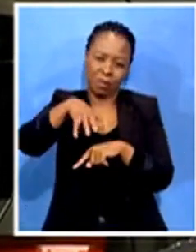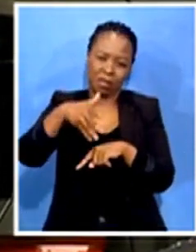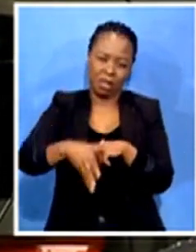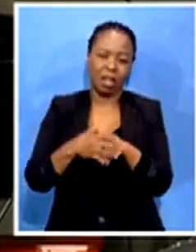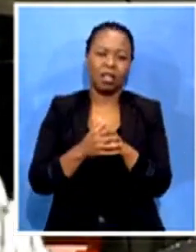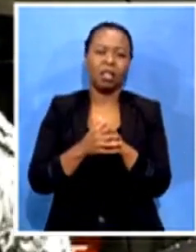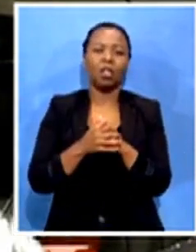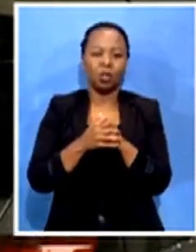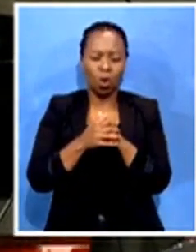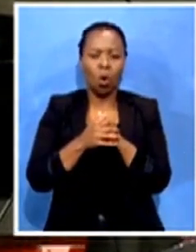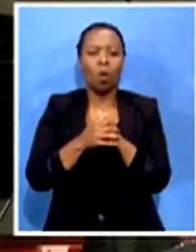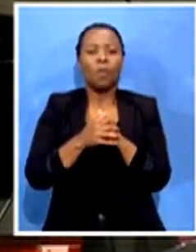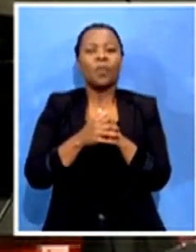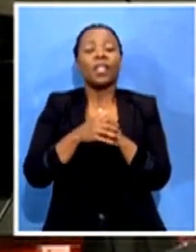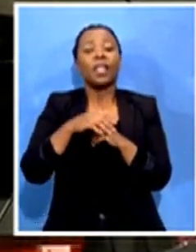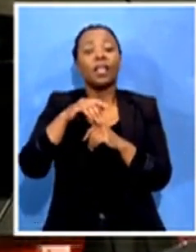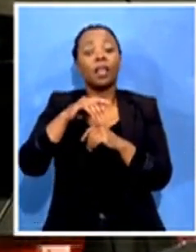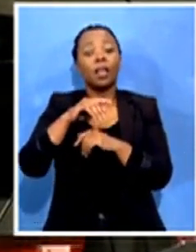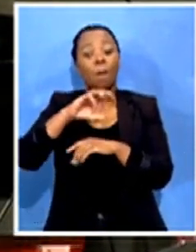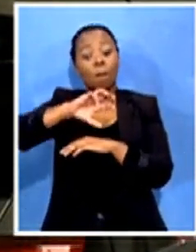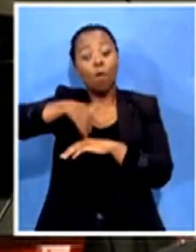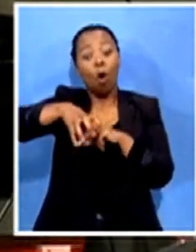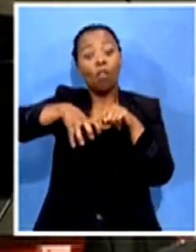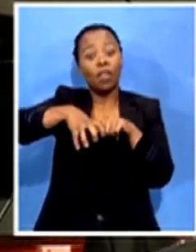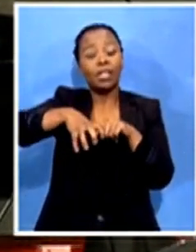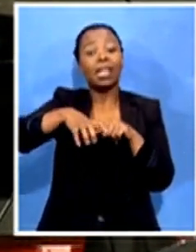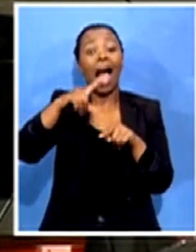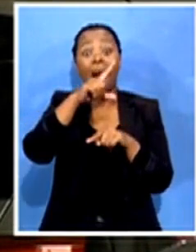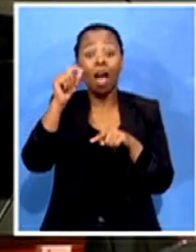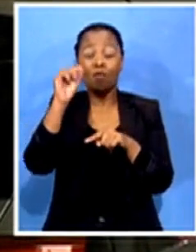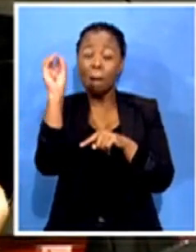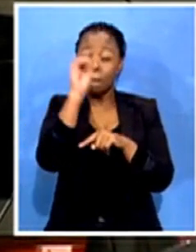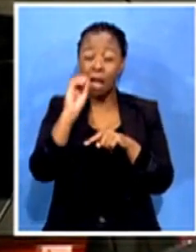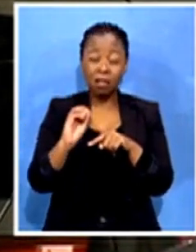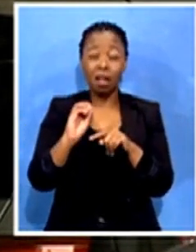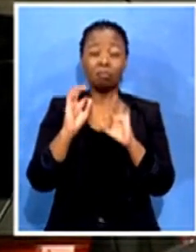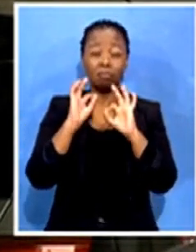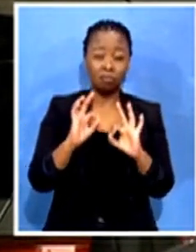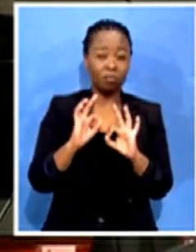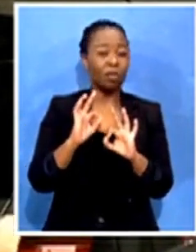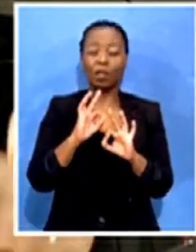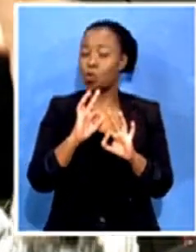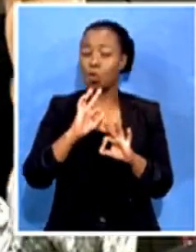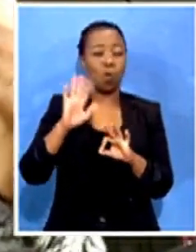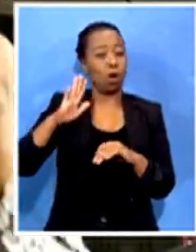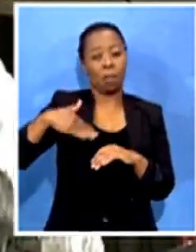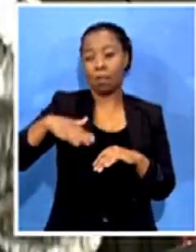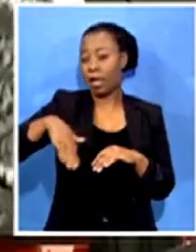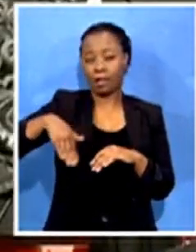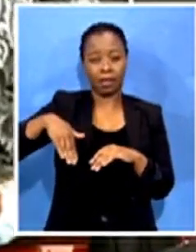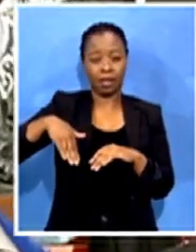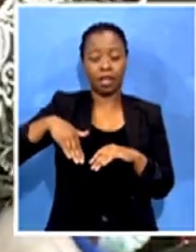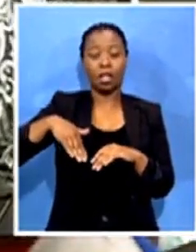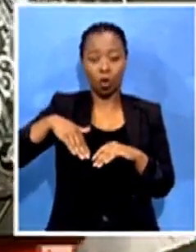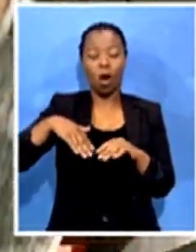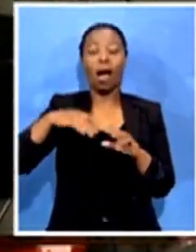necessarily at 100%. I've just said to you that our admission rate is still less than where